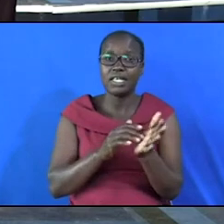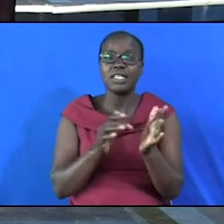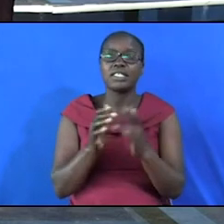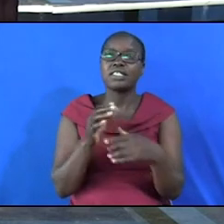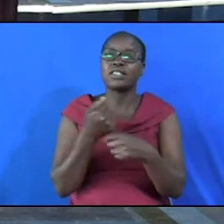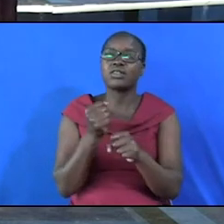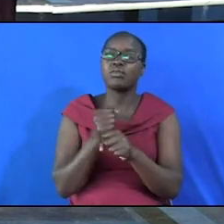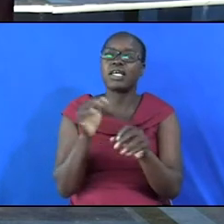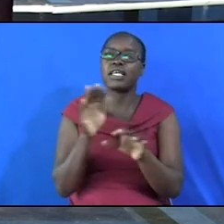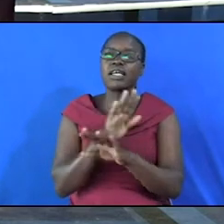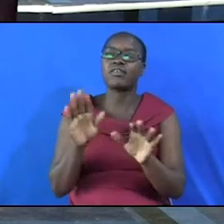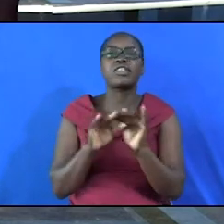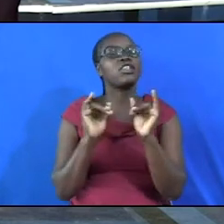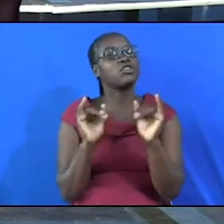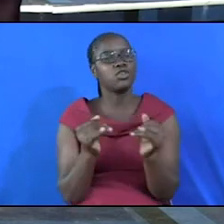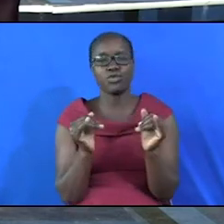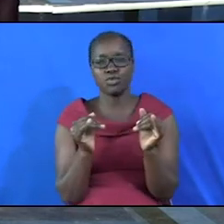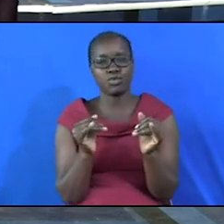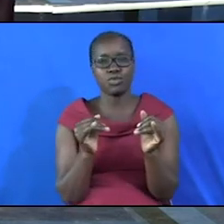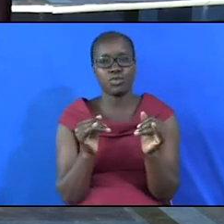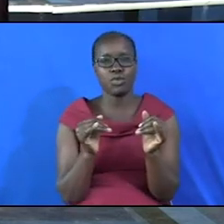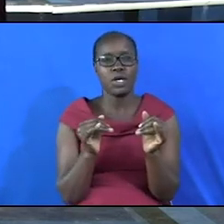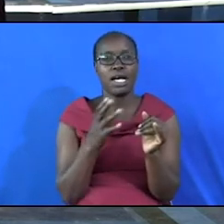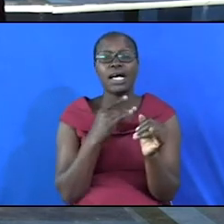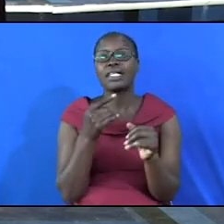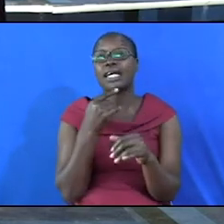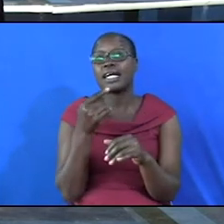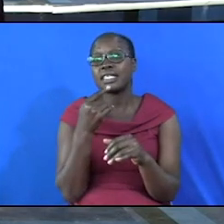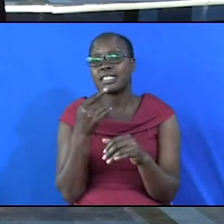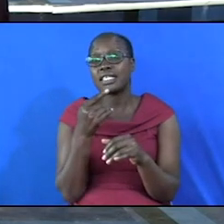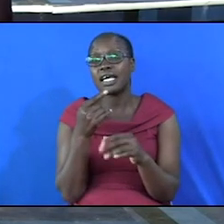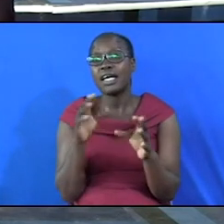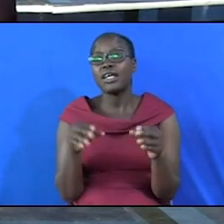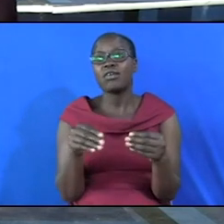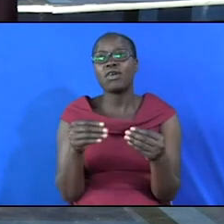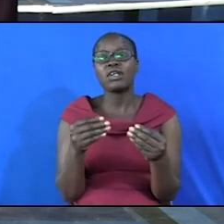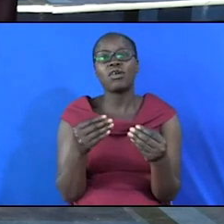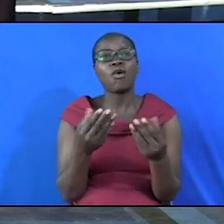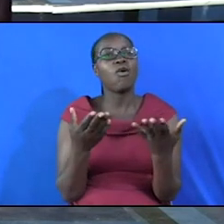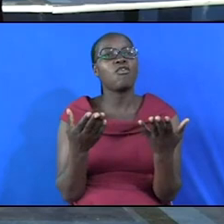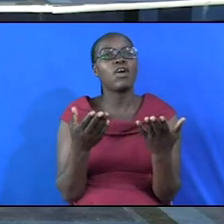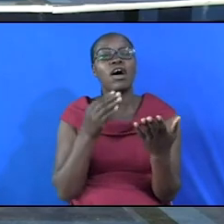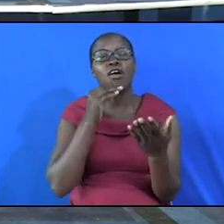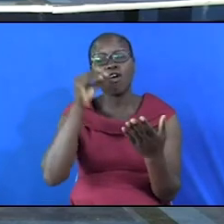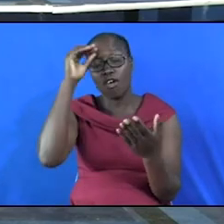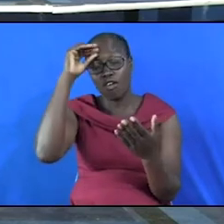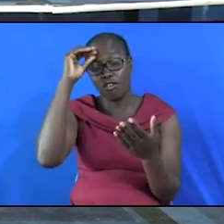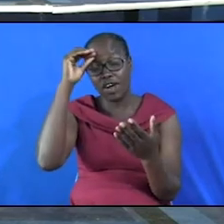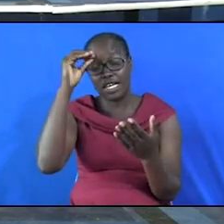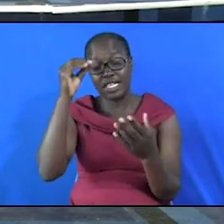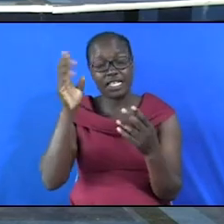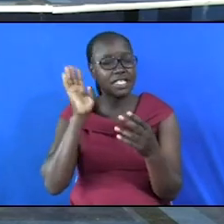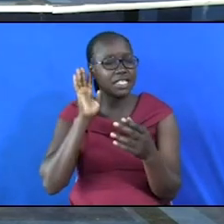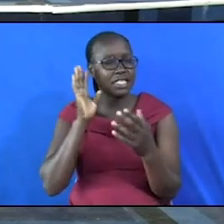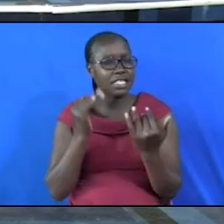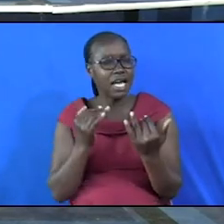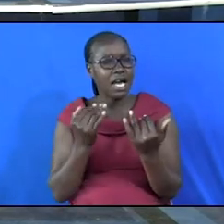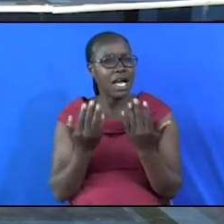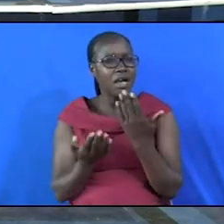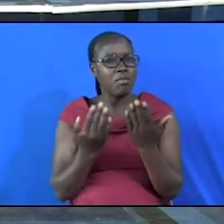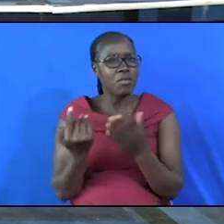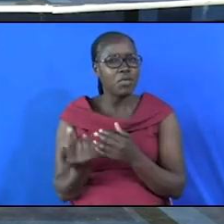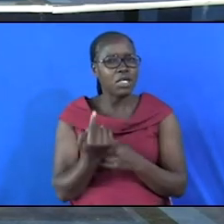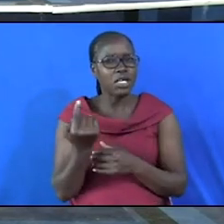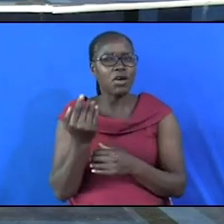Jesus will make everything new. And I want to say to an orphan listening to me now. But my friend, probably you are alone.